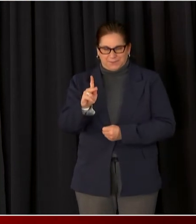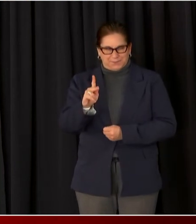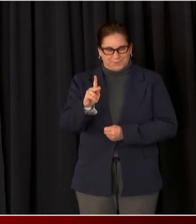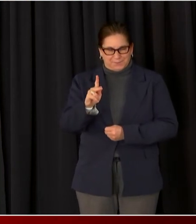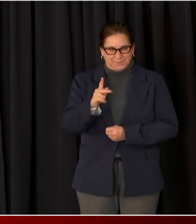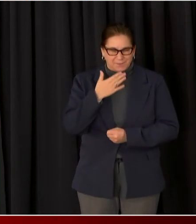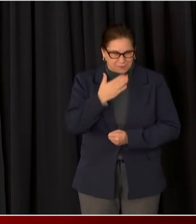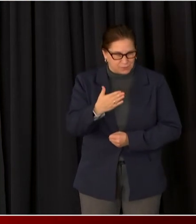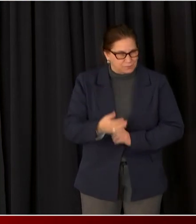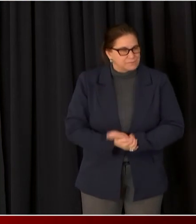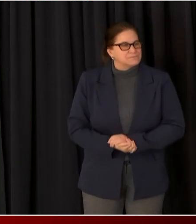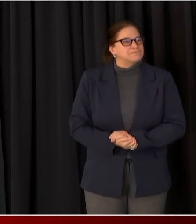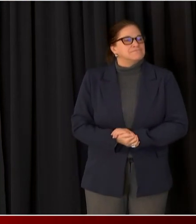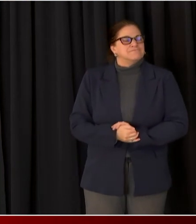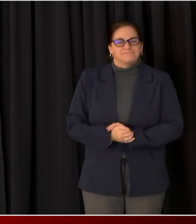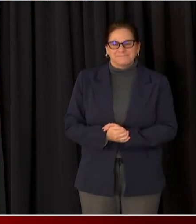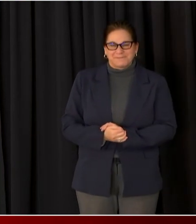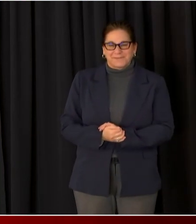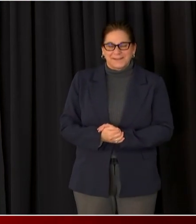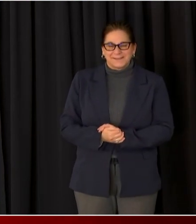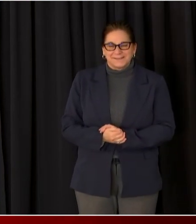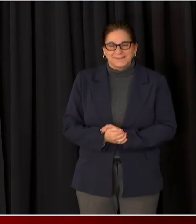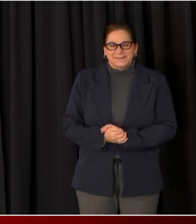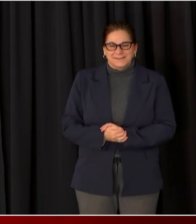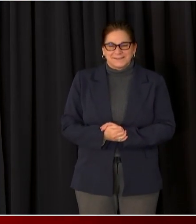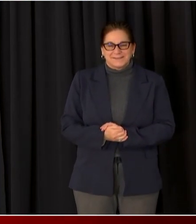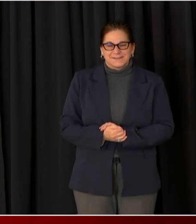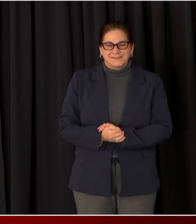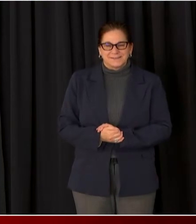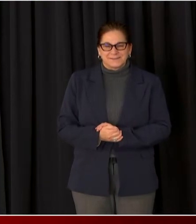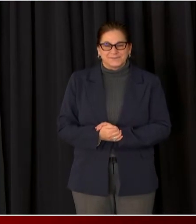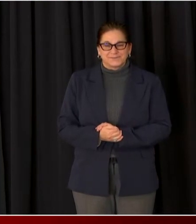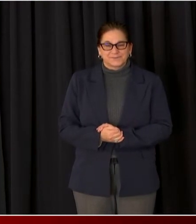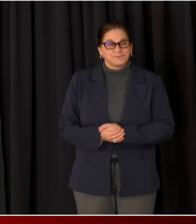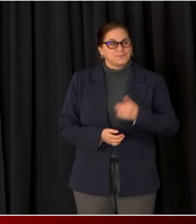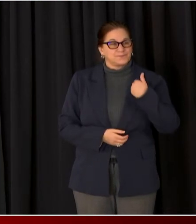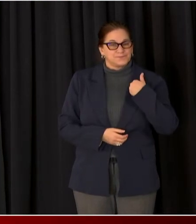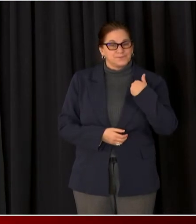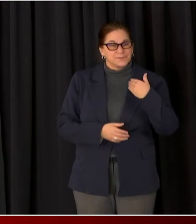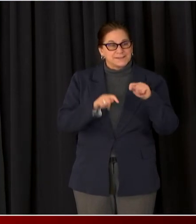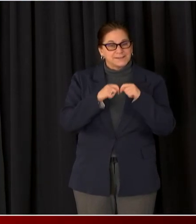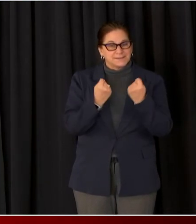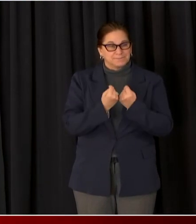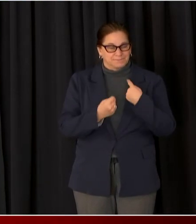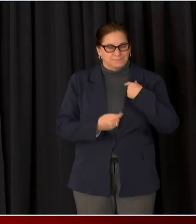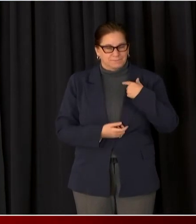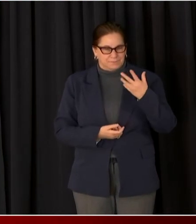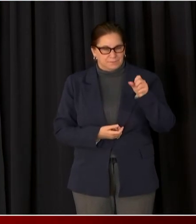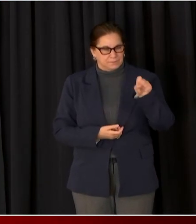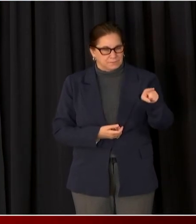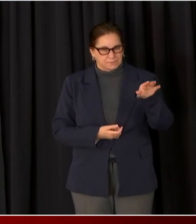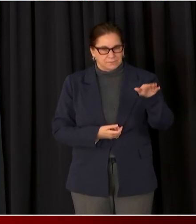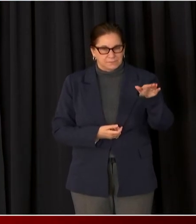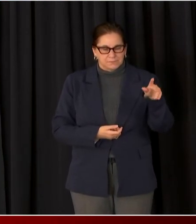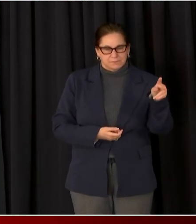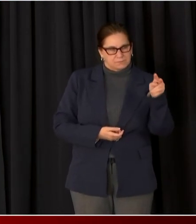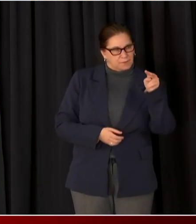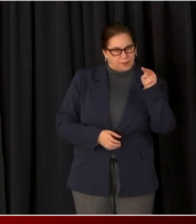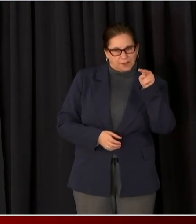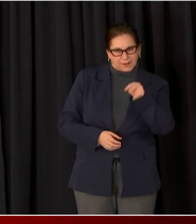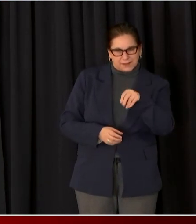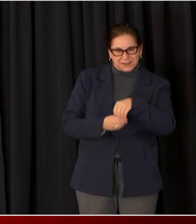dchealthlink.com. I also asked my team to look into something that I know a lot of